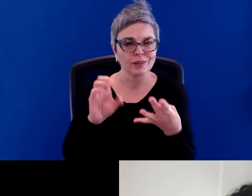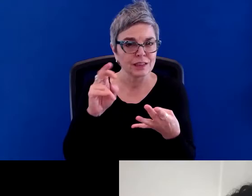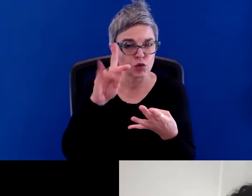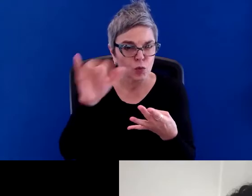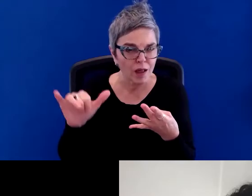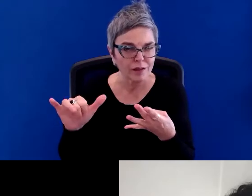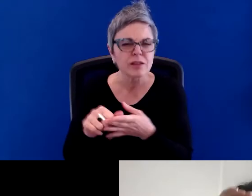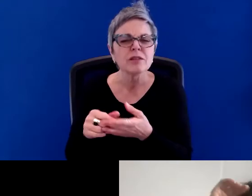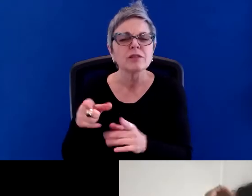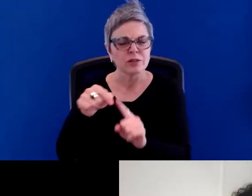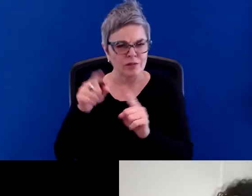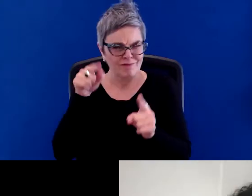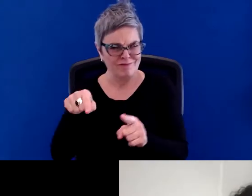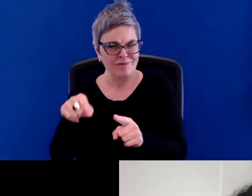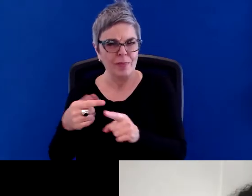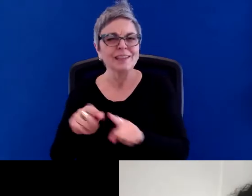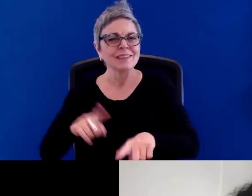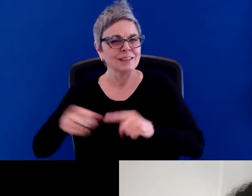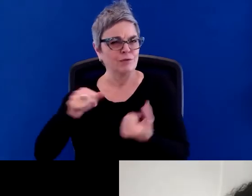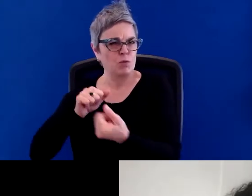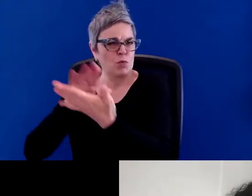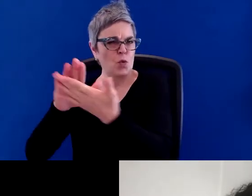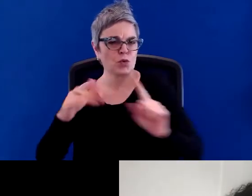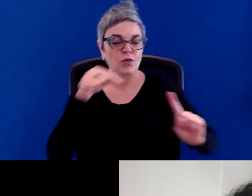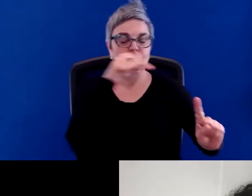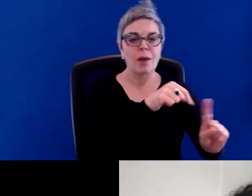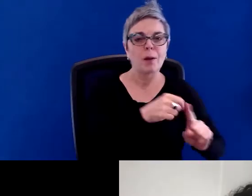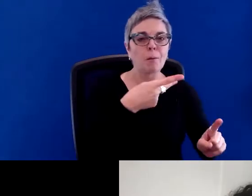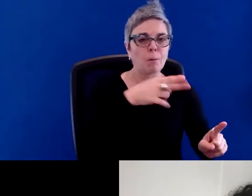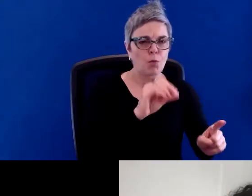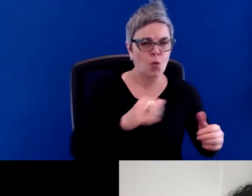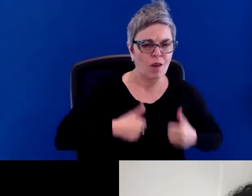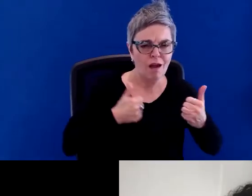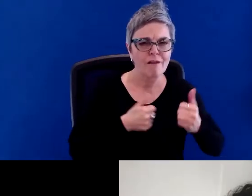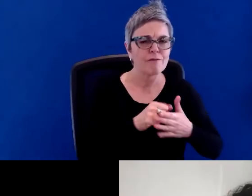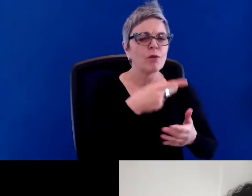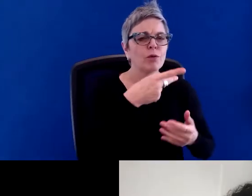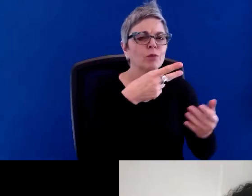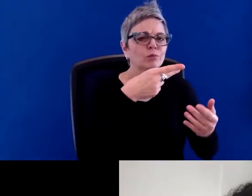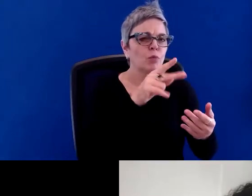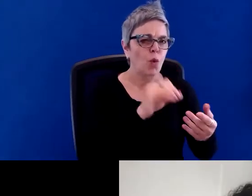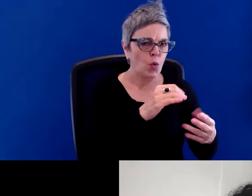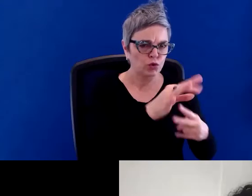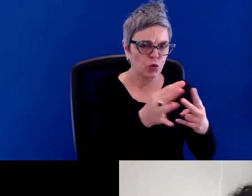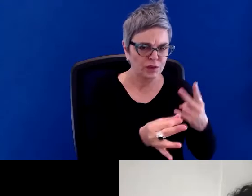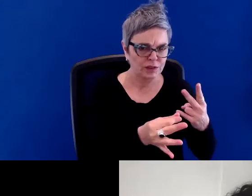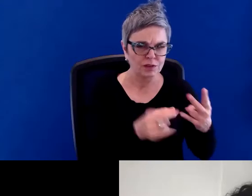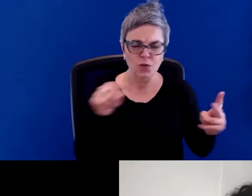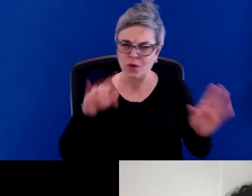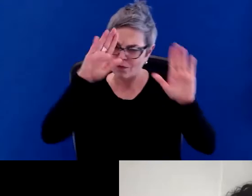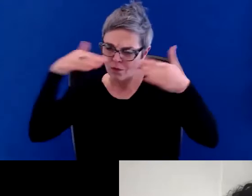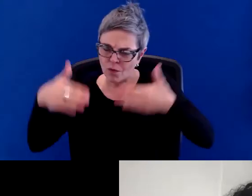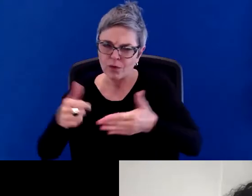binary. And also to think about the role of power and violence here at both a personal and a